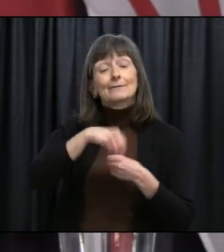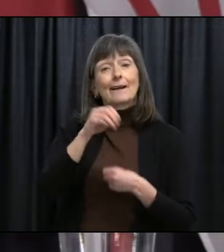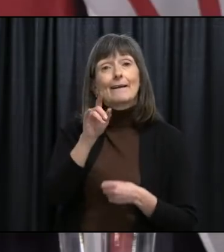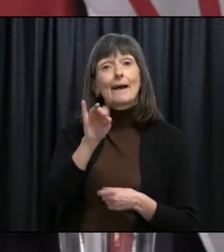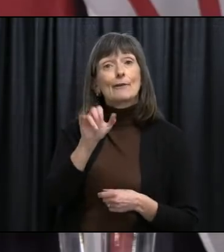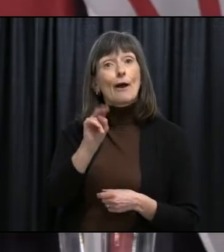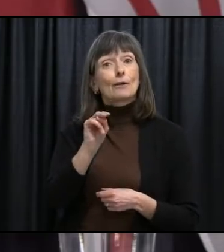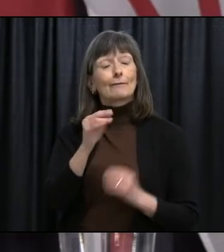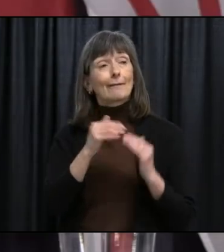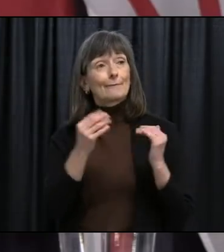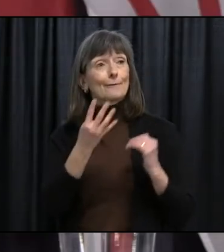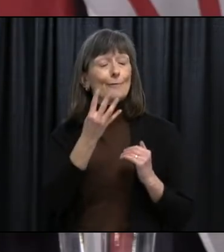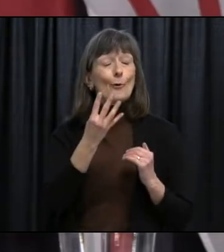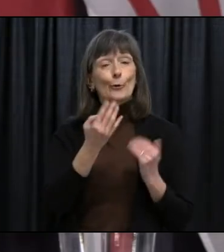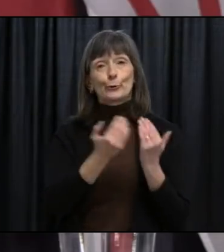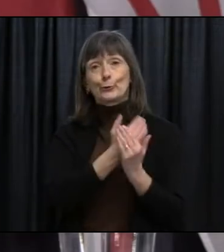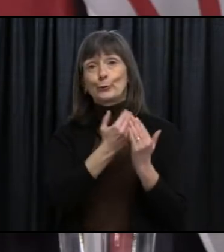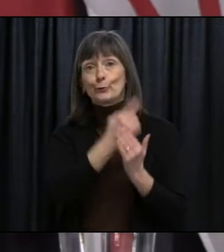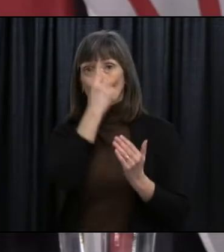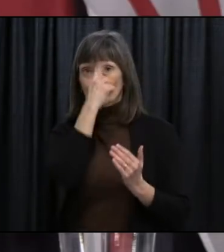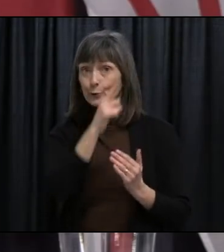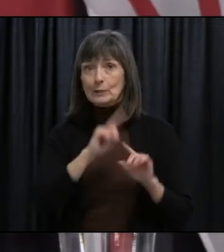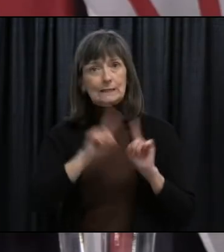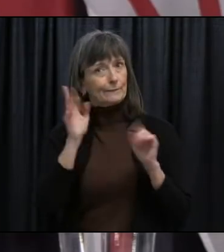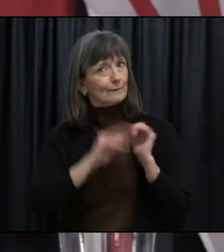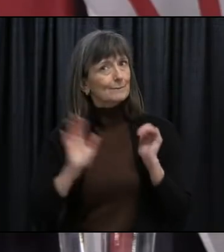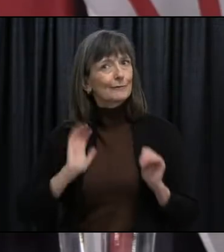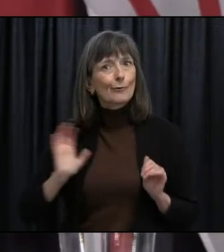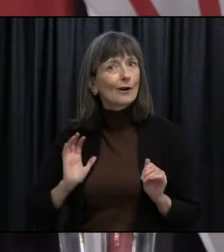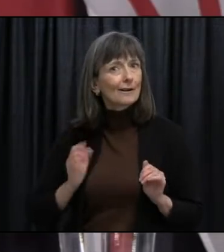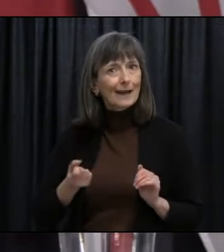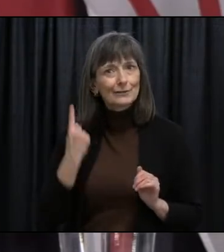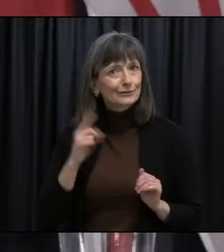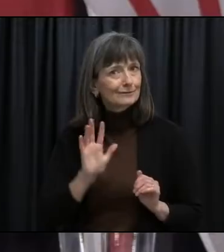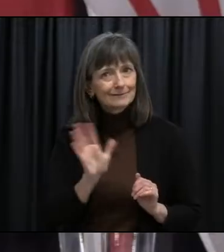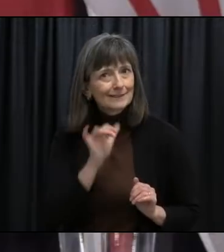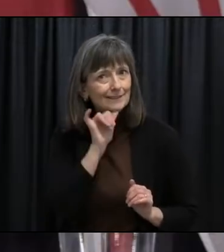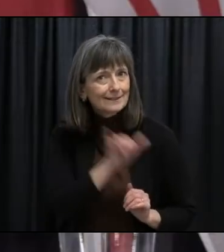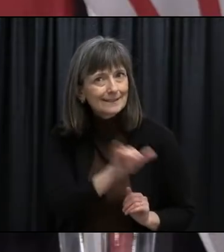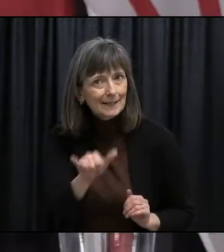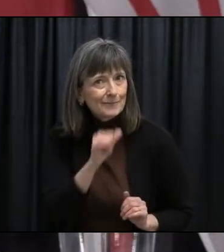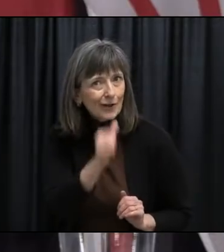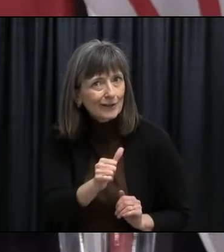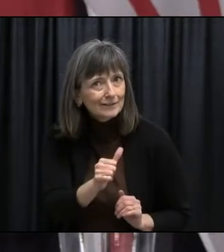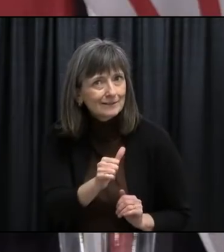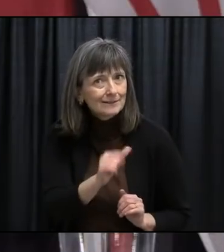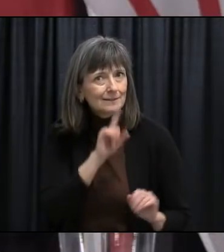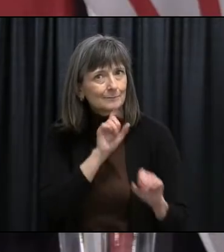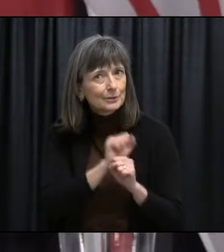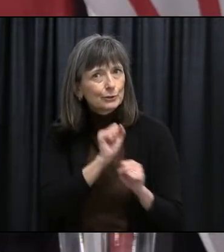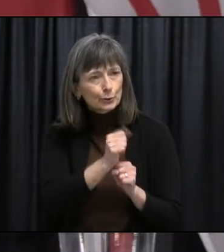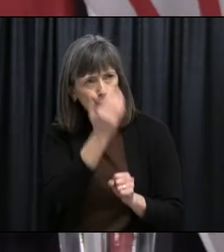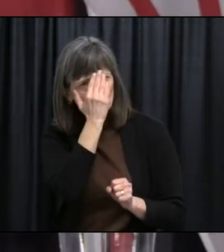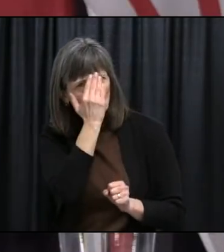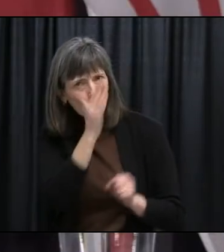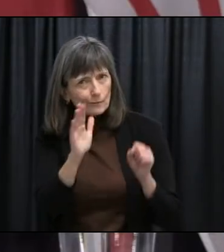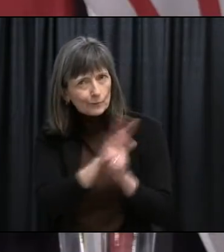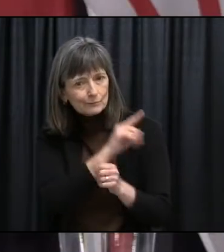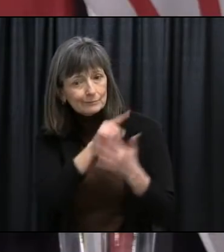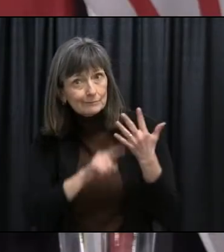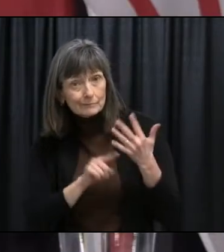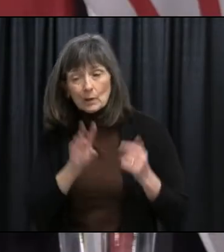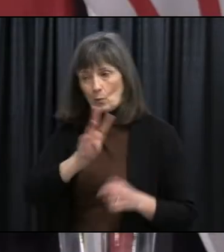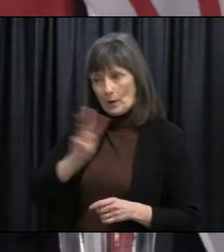a new phase and is redefined from before. So make sure that you are fully knowledgeable of level 4. It's available on